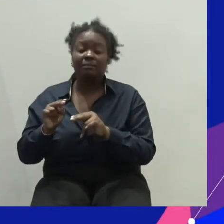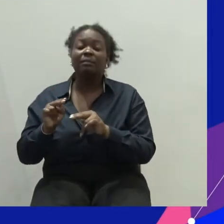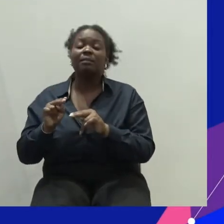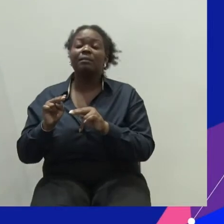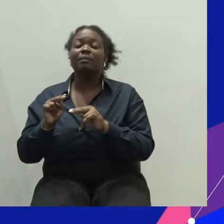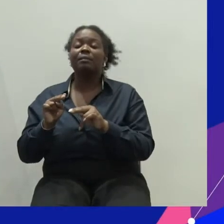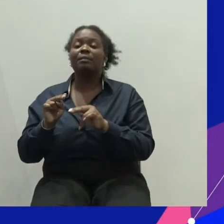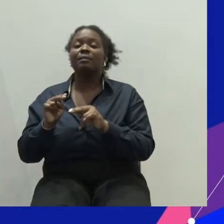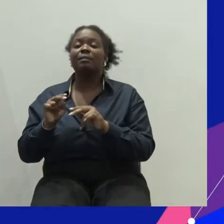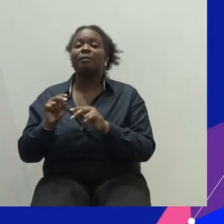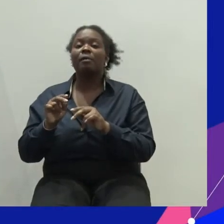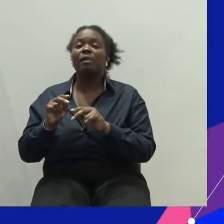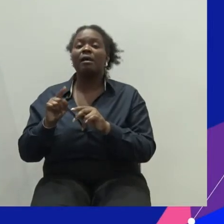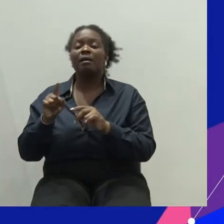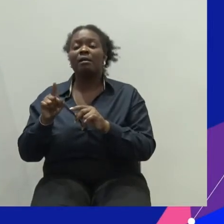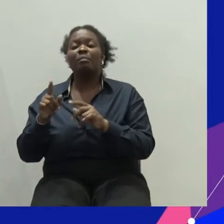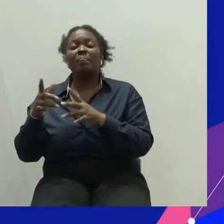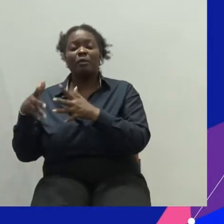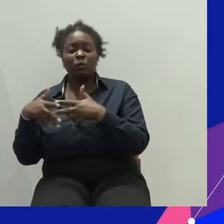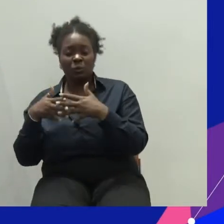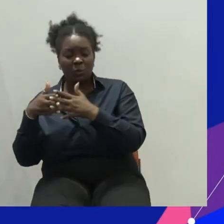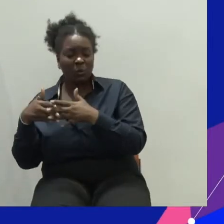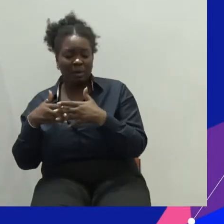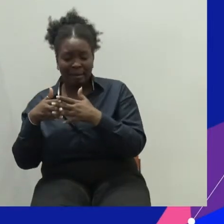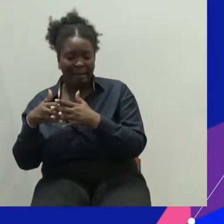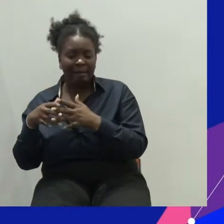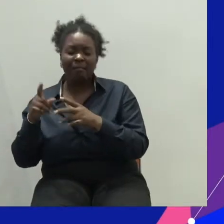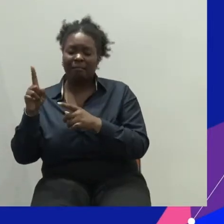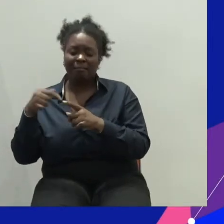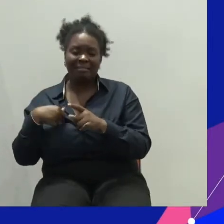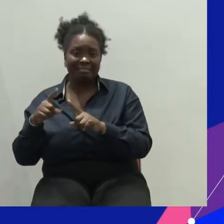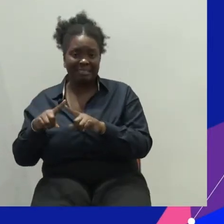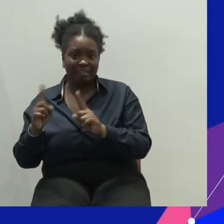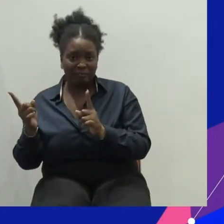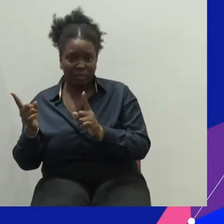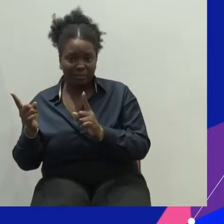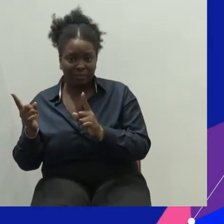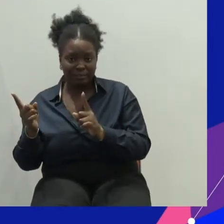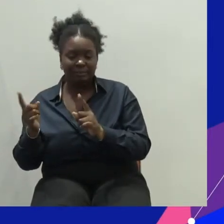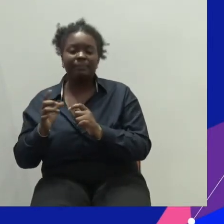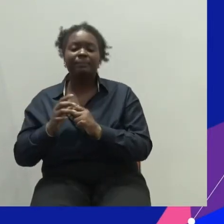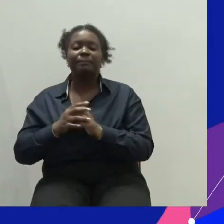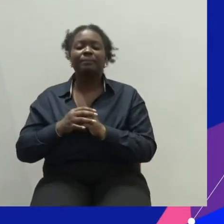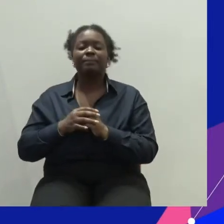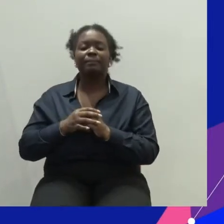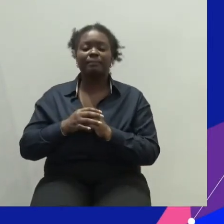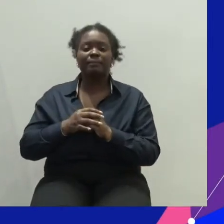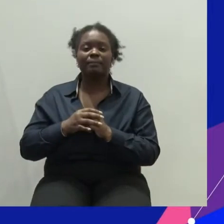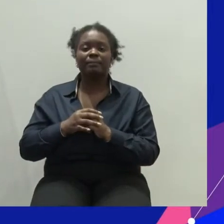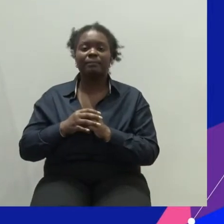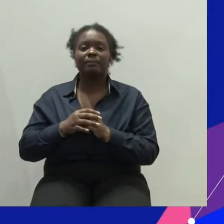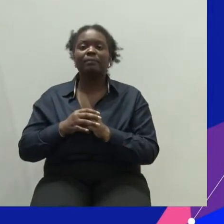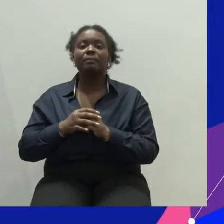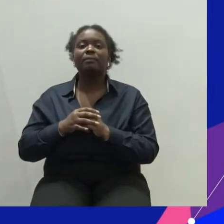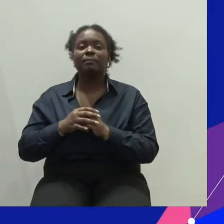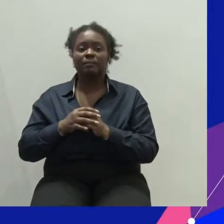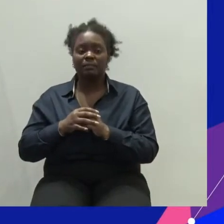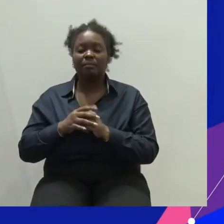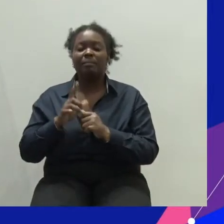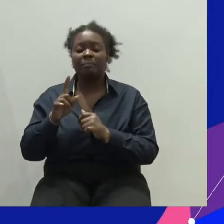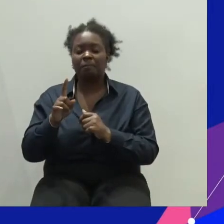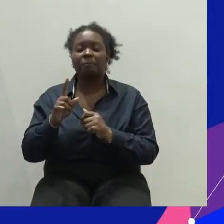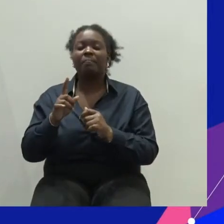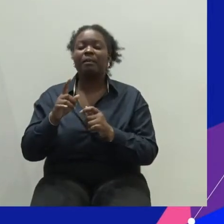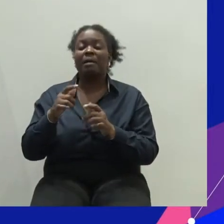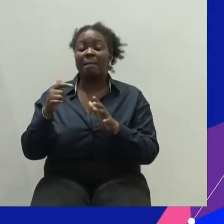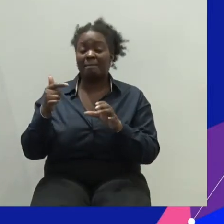and we don't do that so much in the US. But even though petrol here is several-fold more expensive than it is in the US,